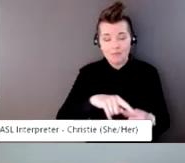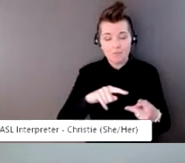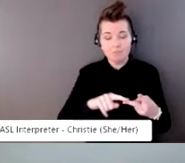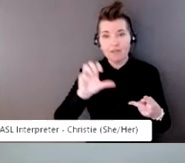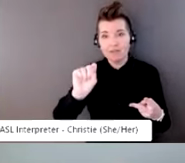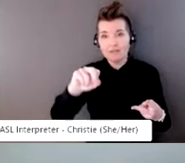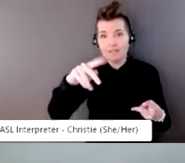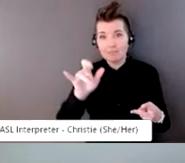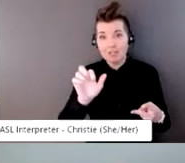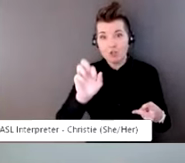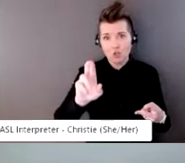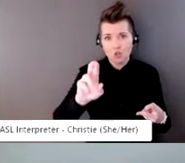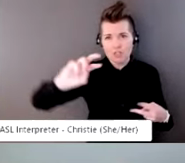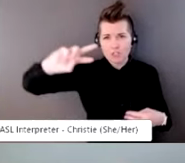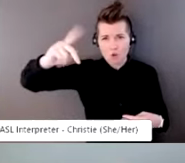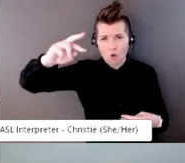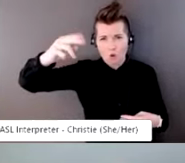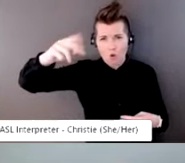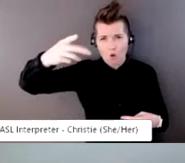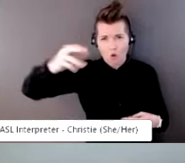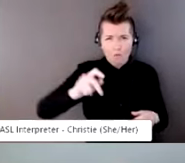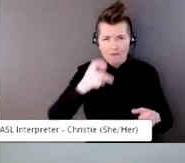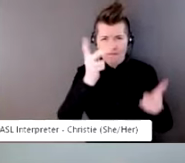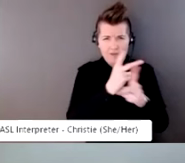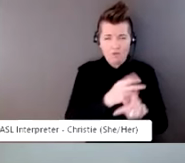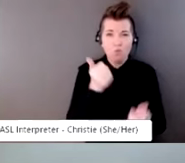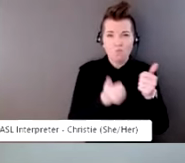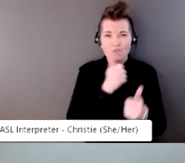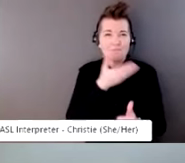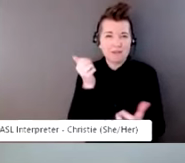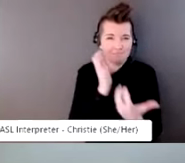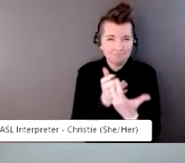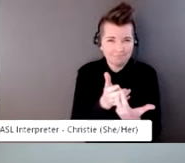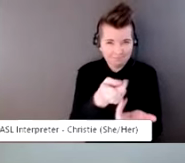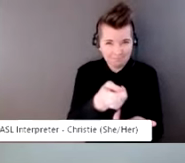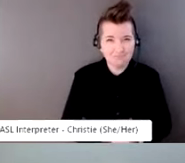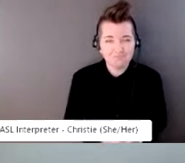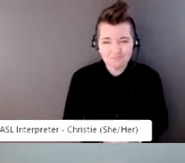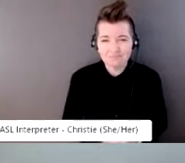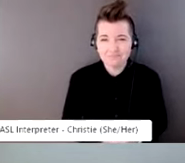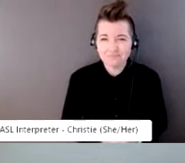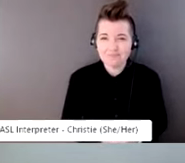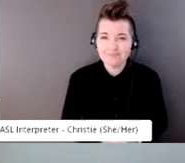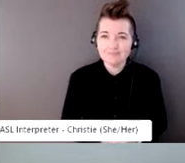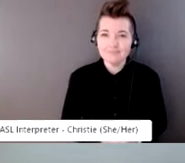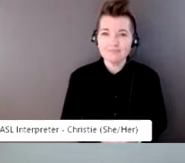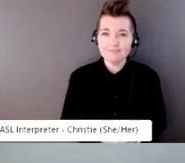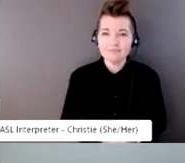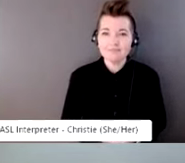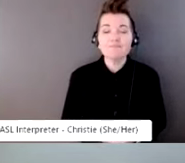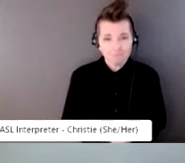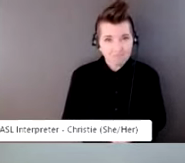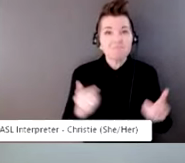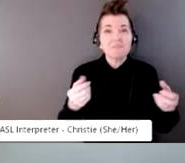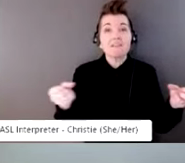top right corner of your screen. So choose the layout that suits you best. And we have enabled closed captioning as well.